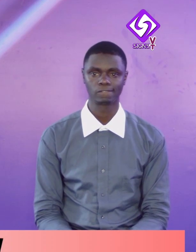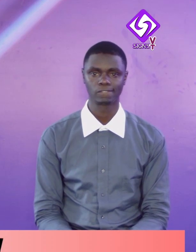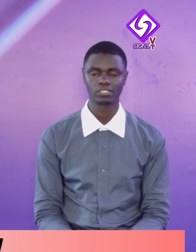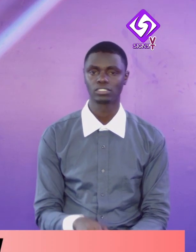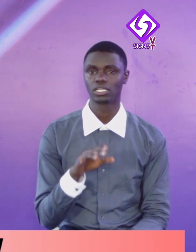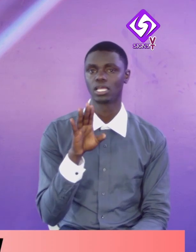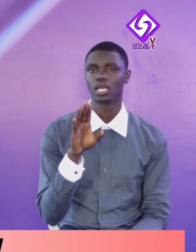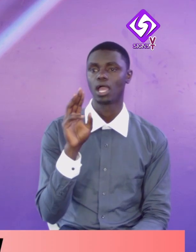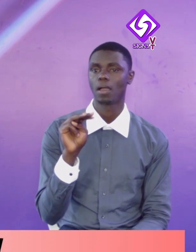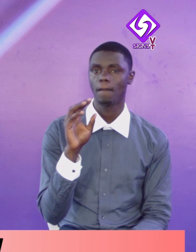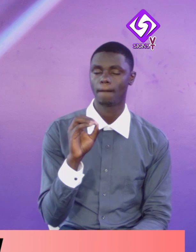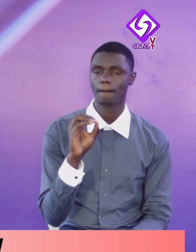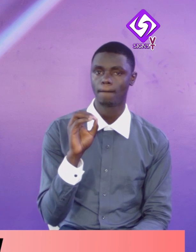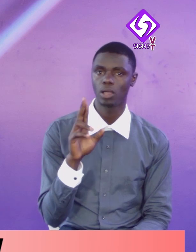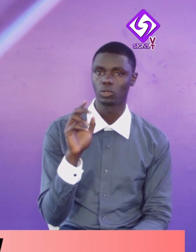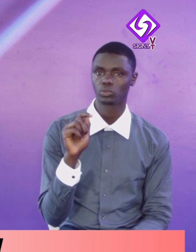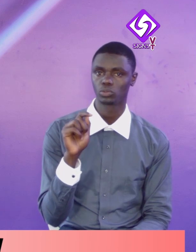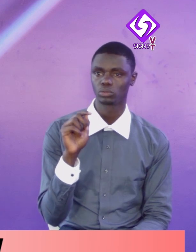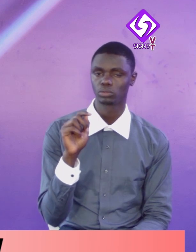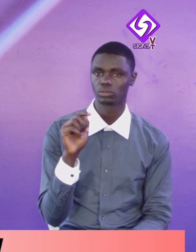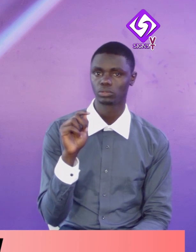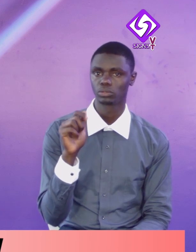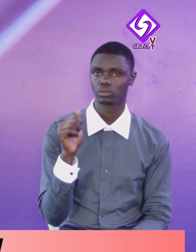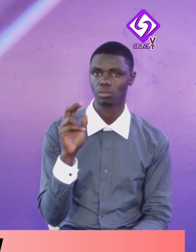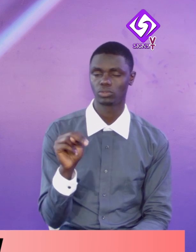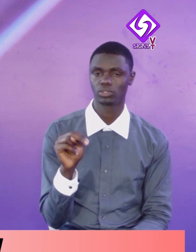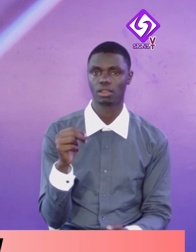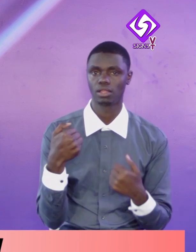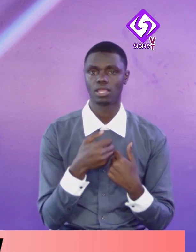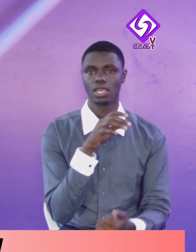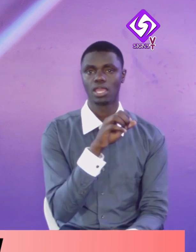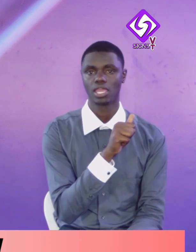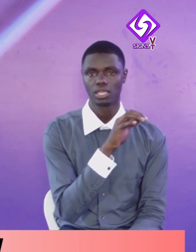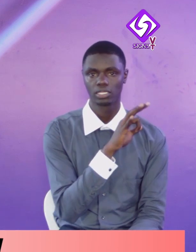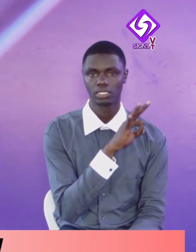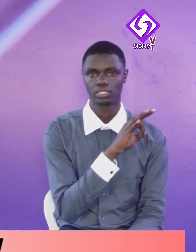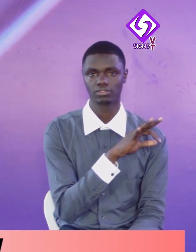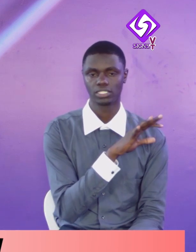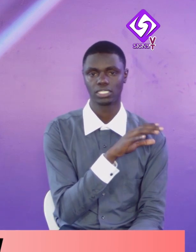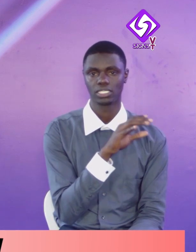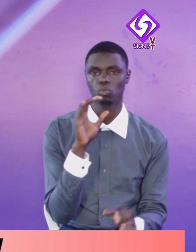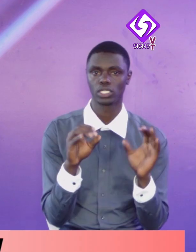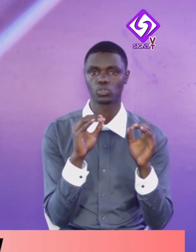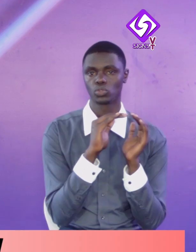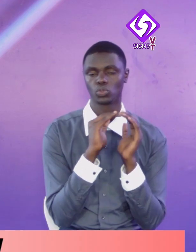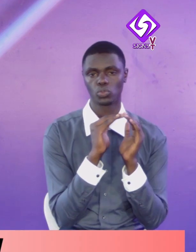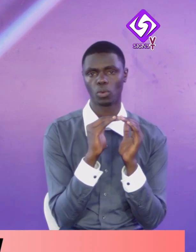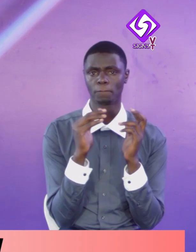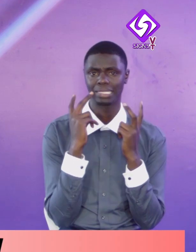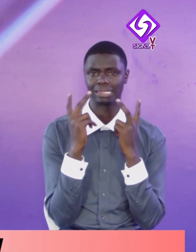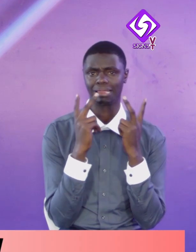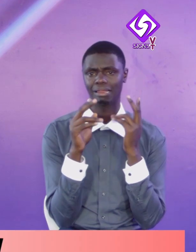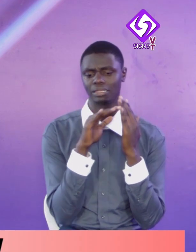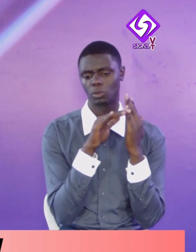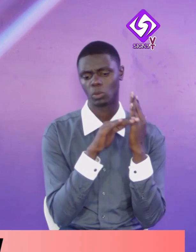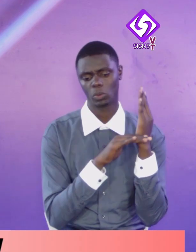Borussia Mönchengladbach versus SC Freiburg. It was a 0-0 draw. When you look at the